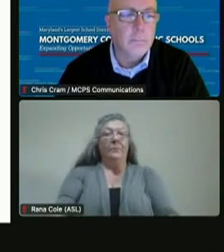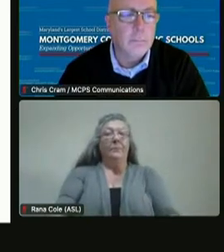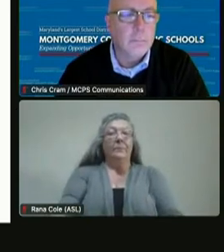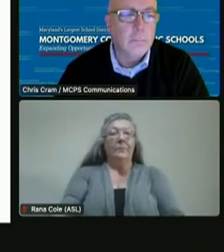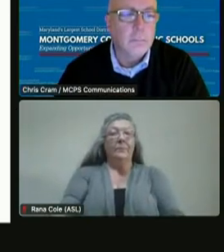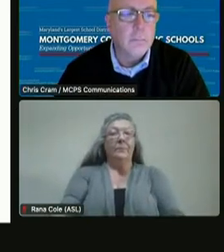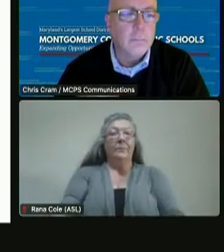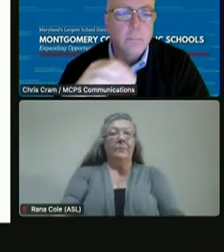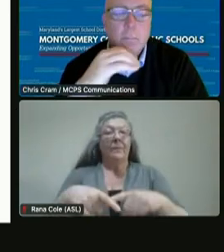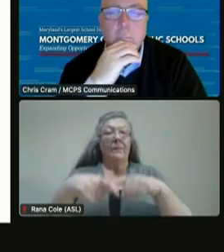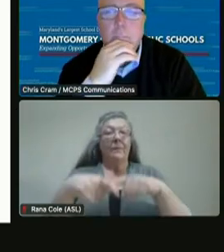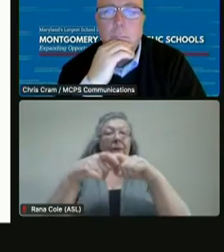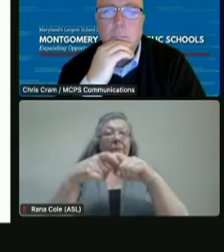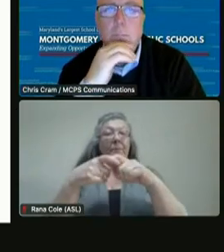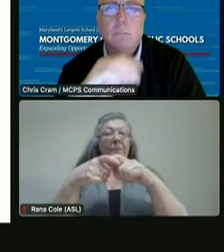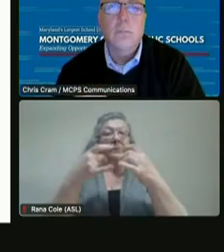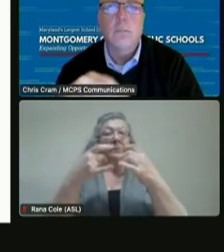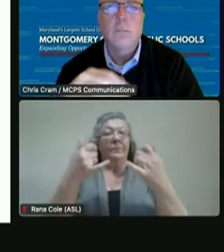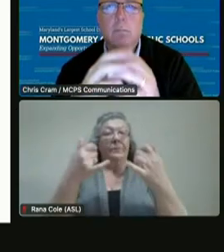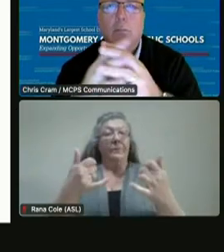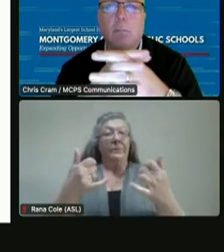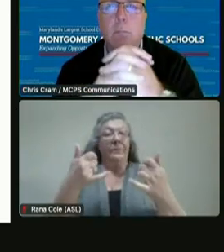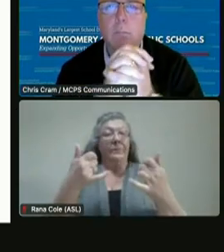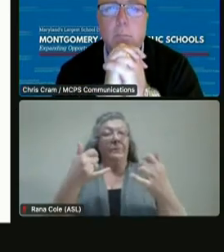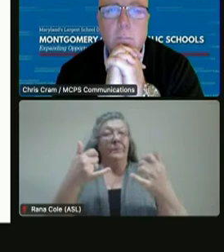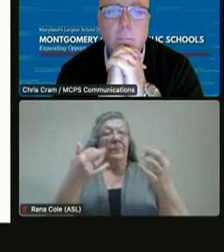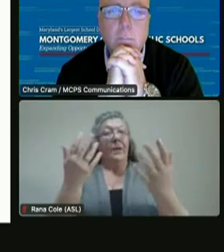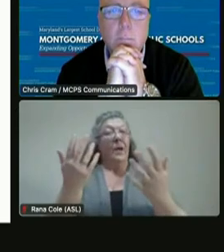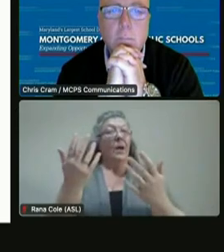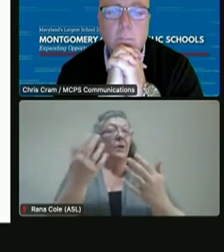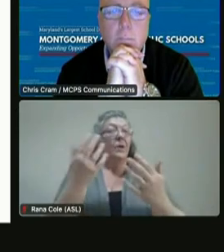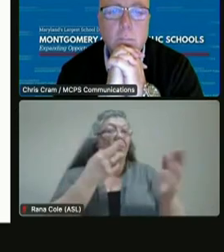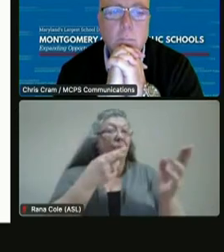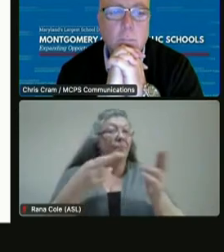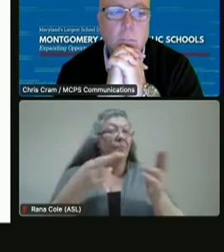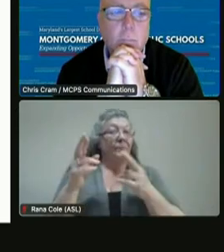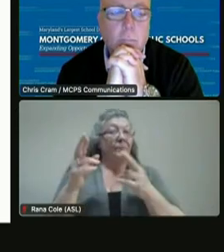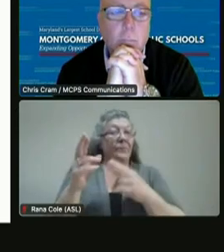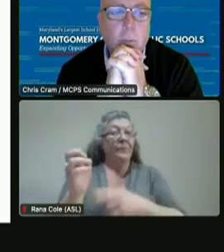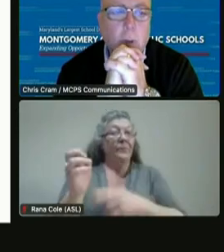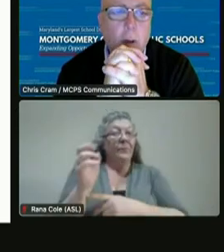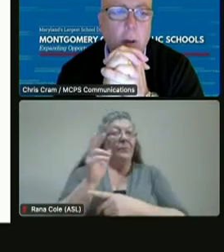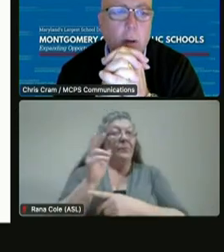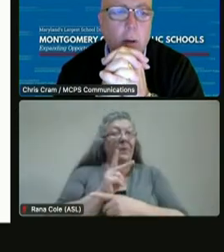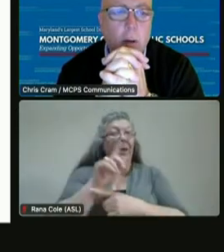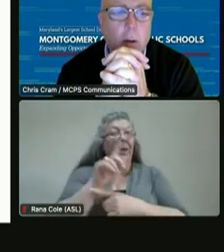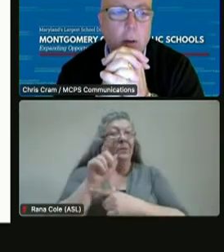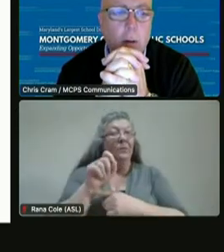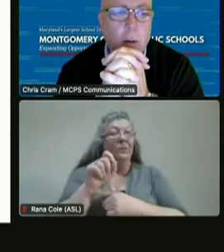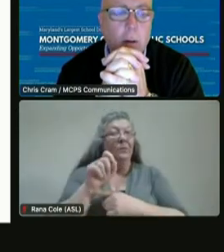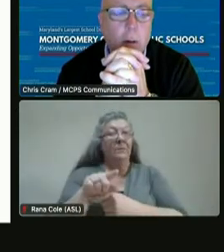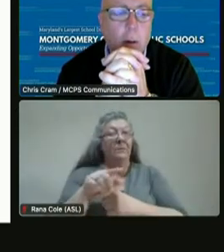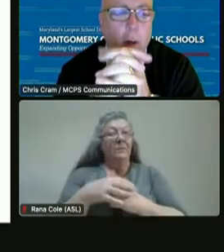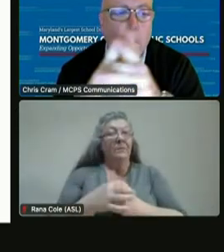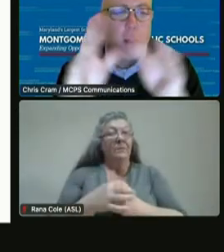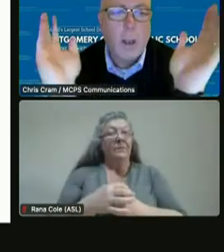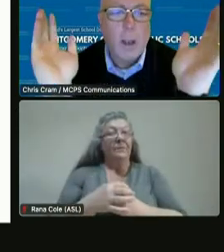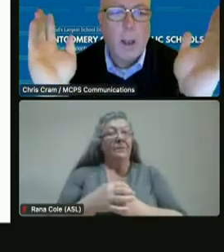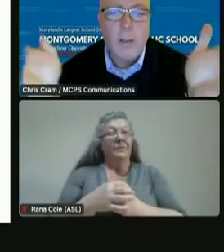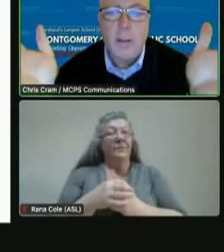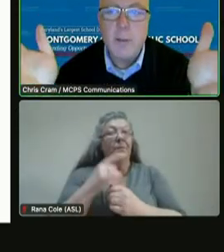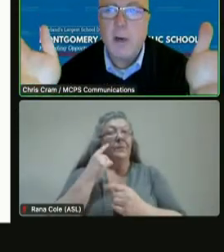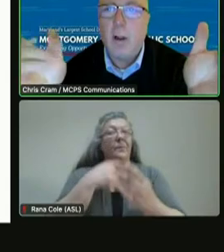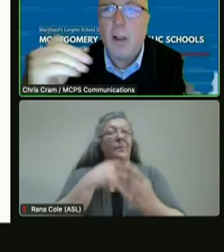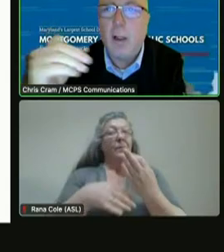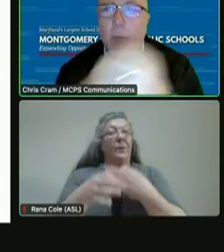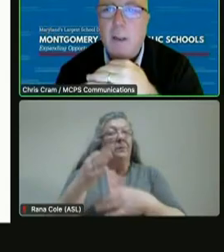pause there and see if we're ready to get back to some of the questions before I turn it over to our budget supervisor.